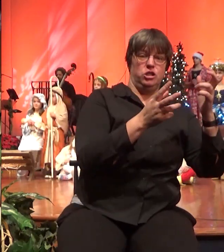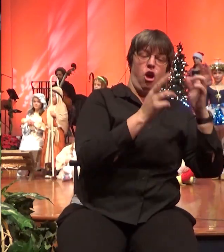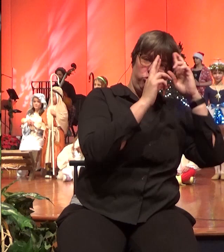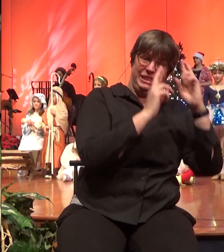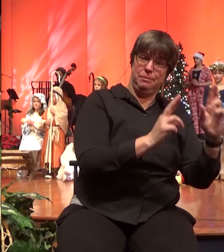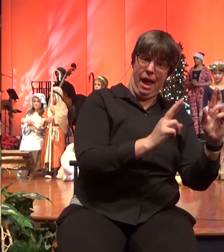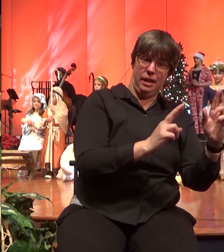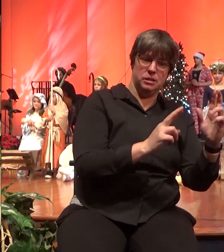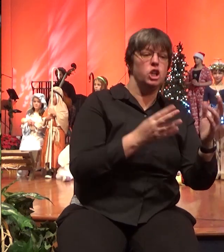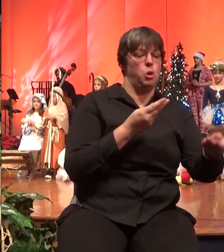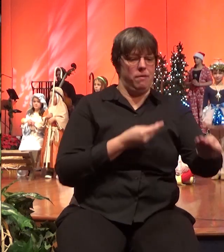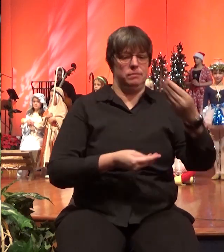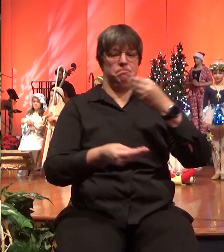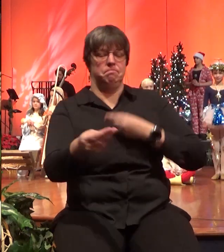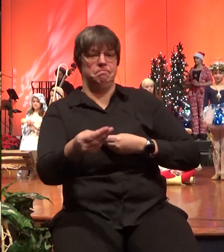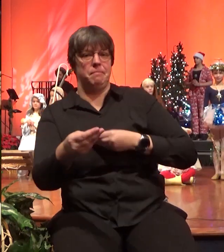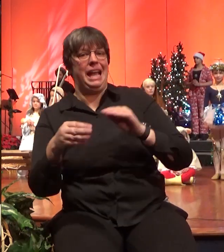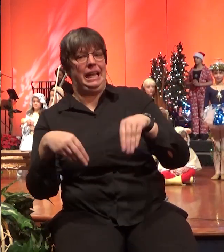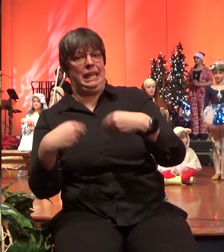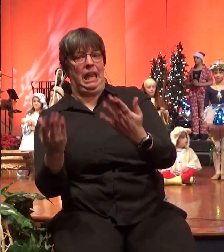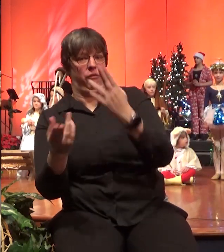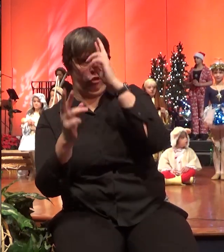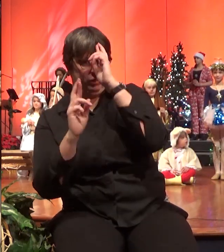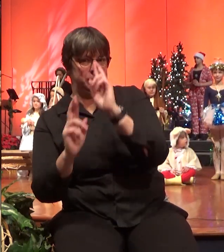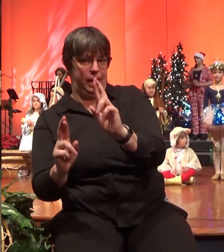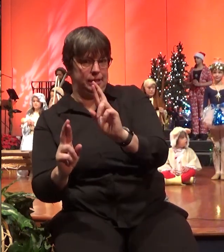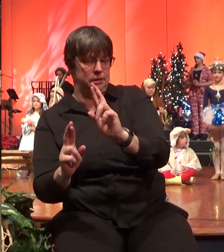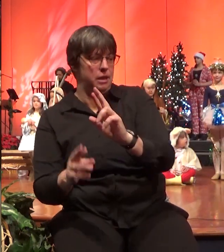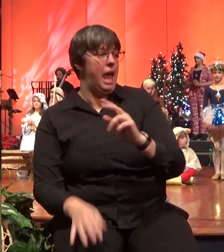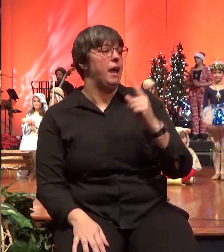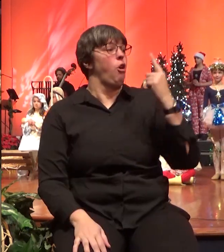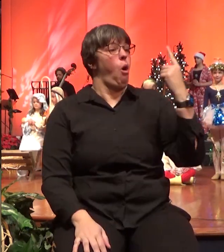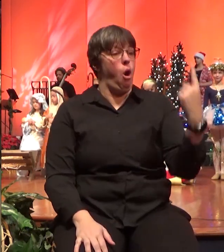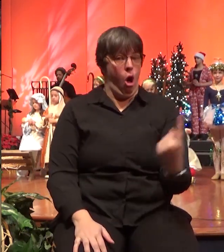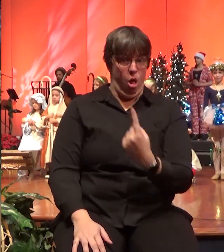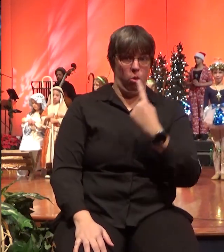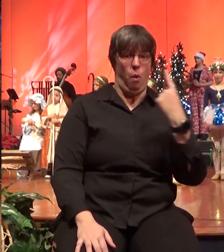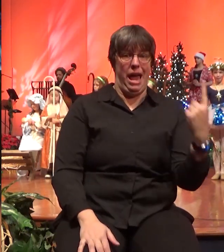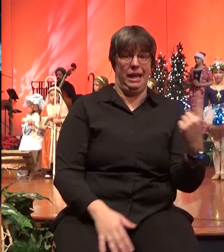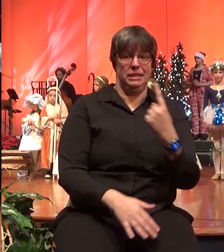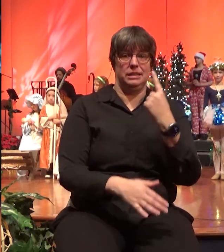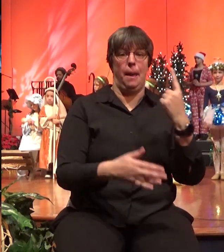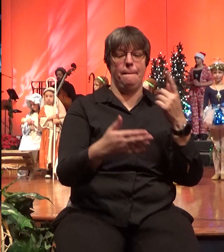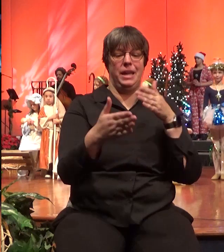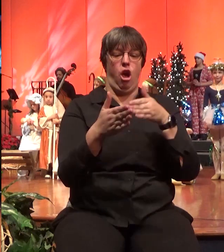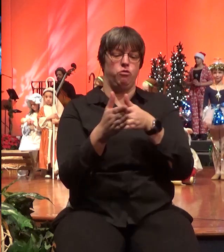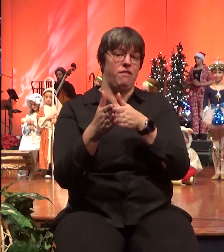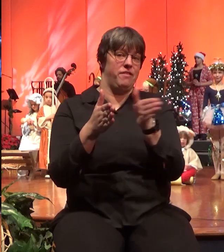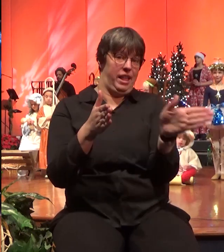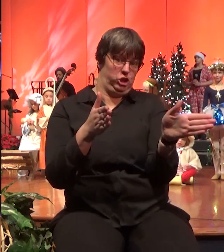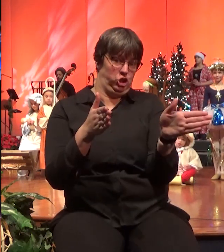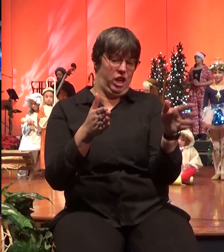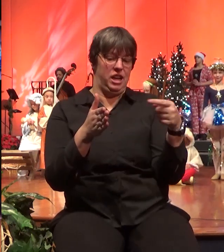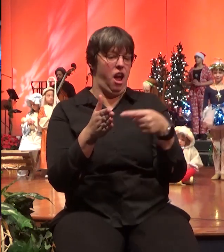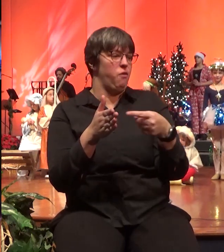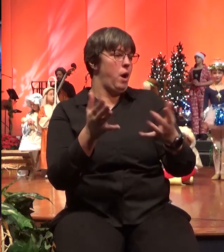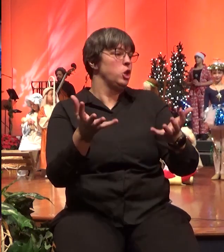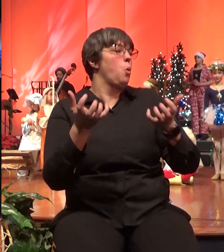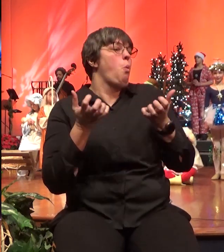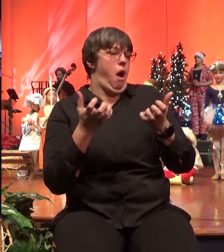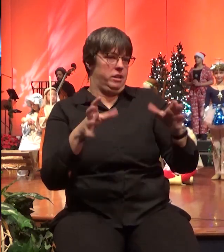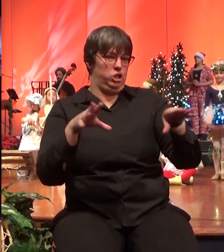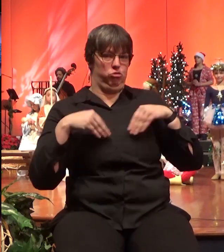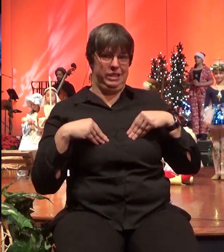respect. And always be a reflection of what you would like to